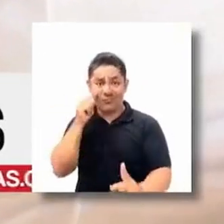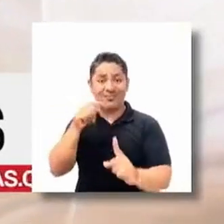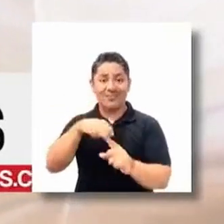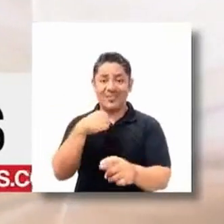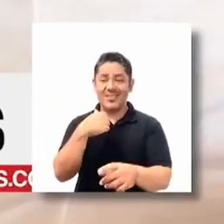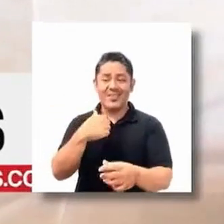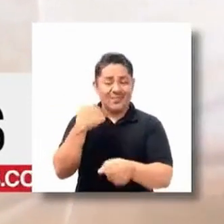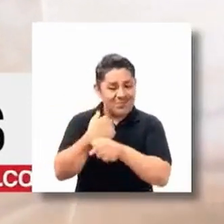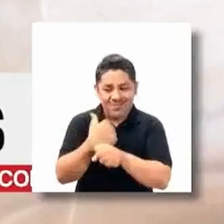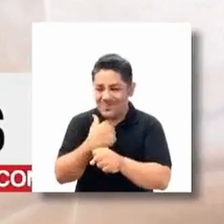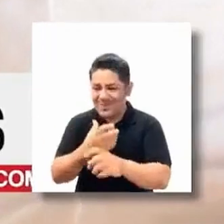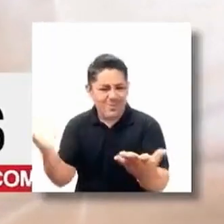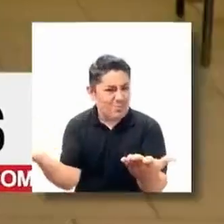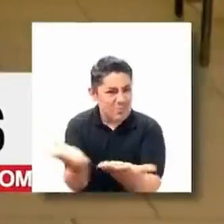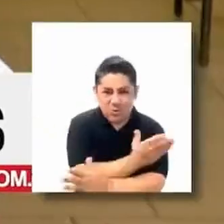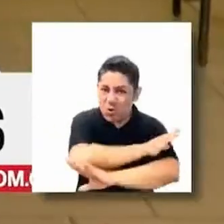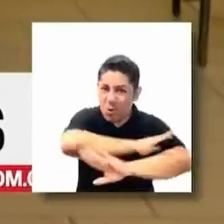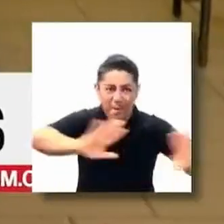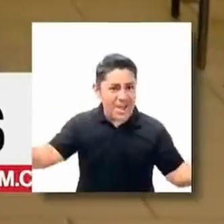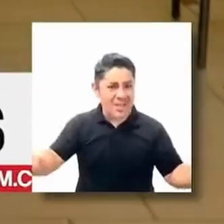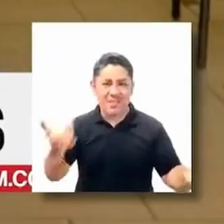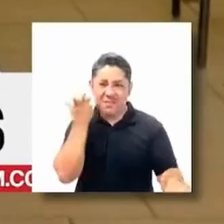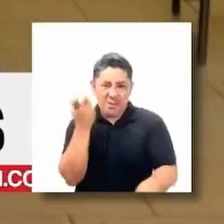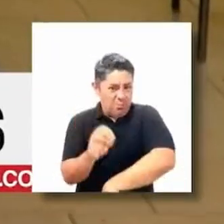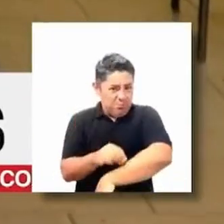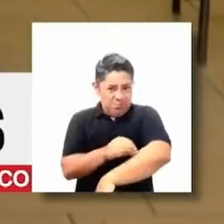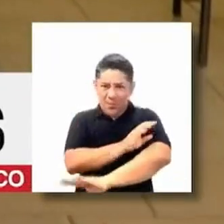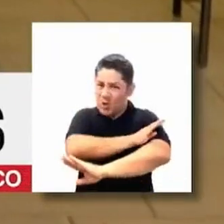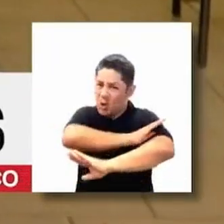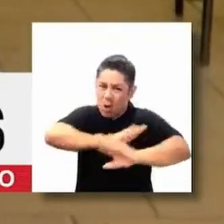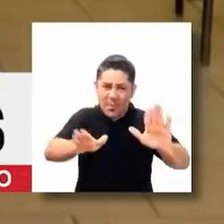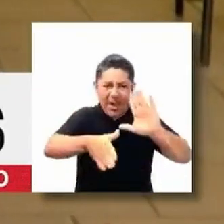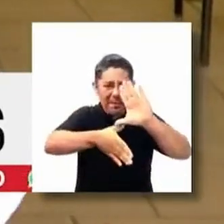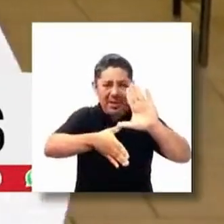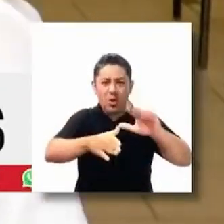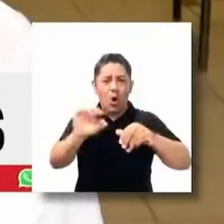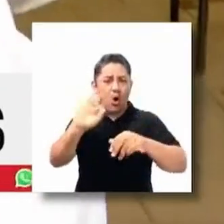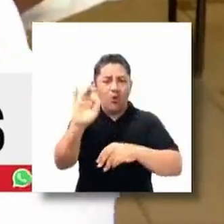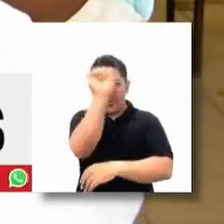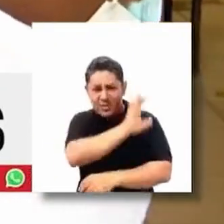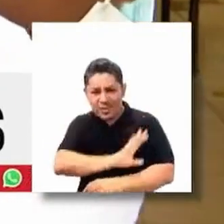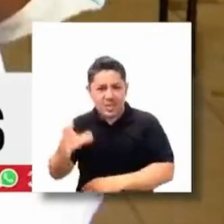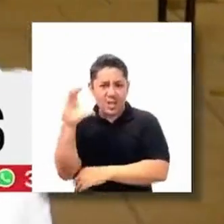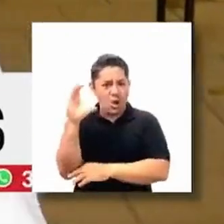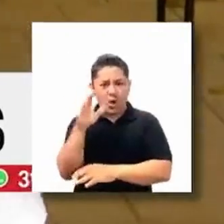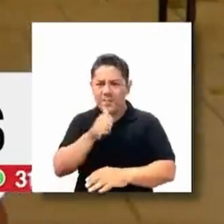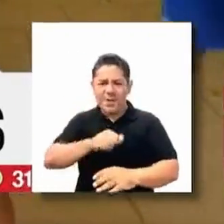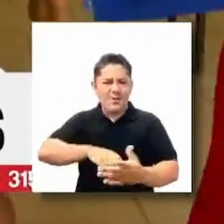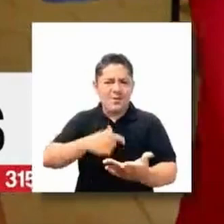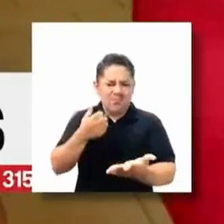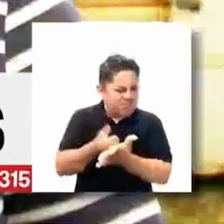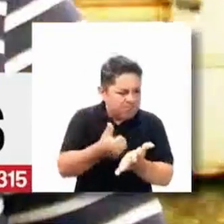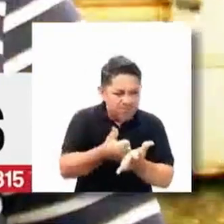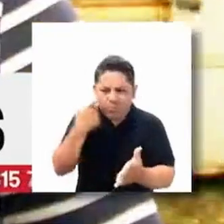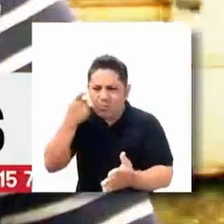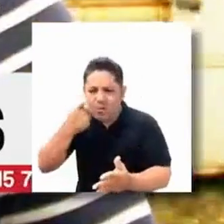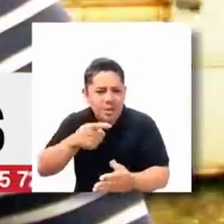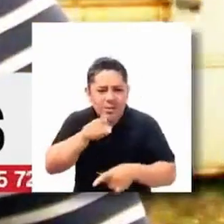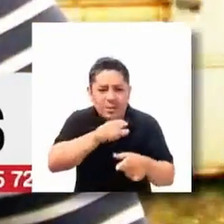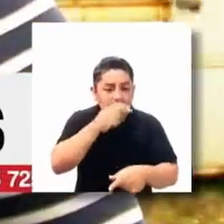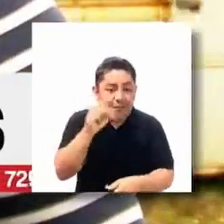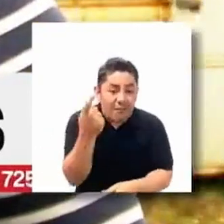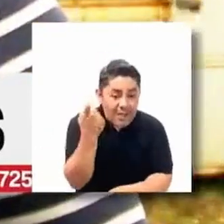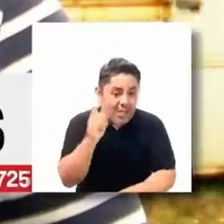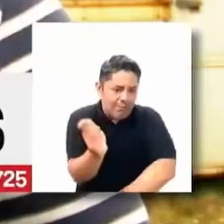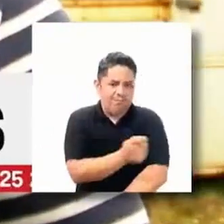different sicknesses coming up. We have the viruela simica coming up, and along with COVID, it will be a situation that maybe